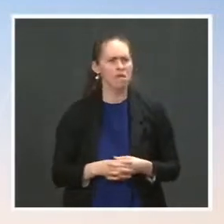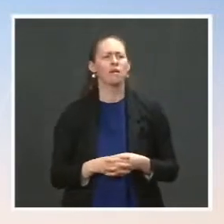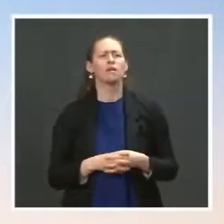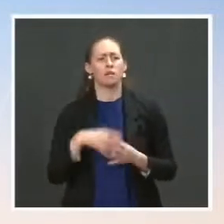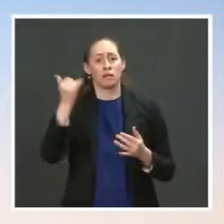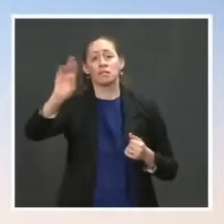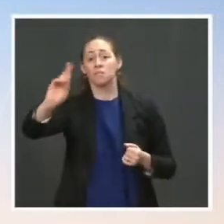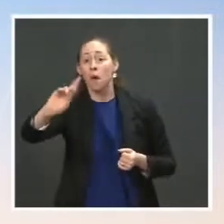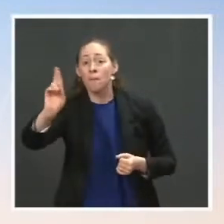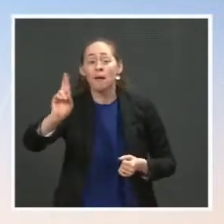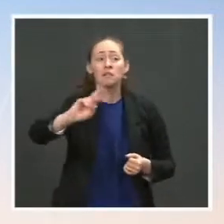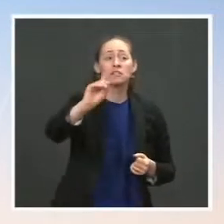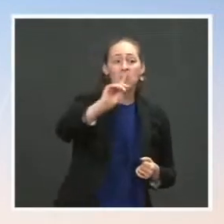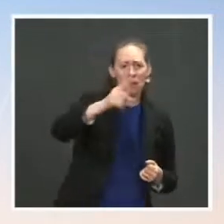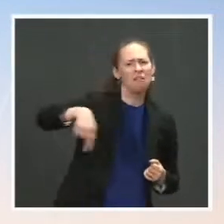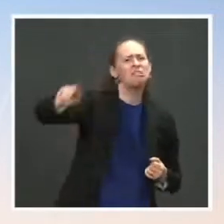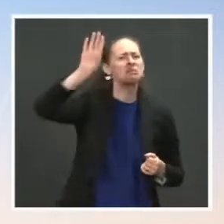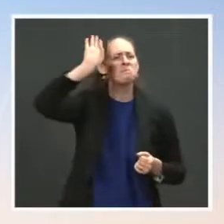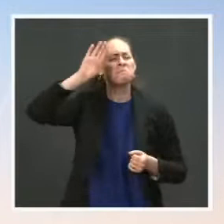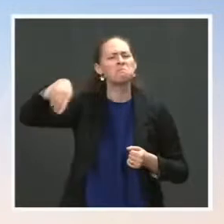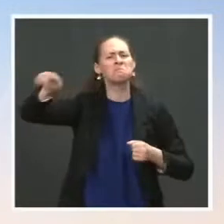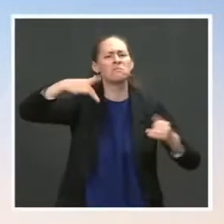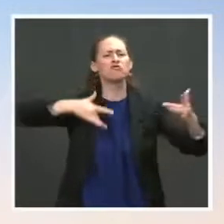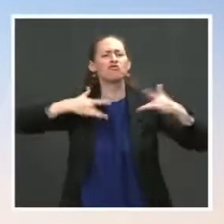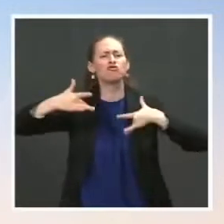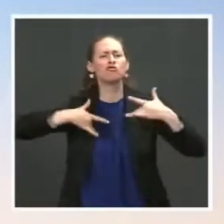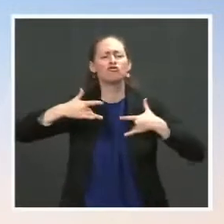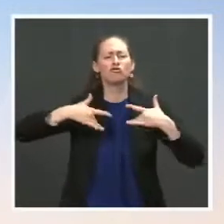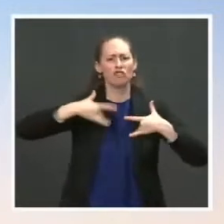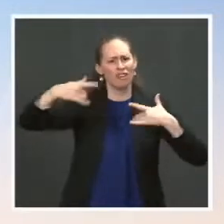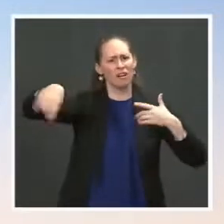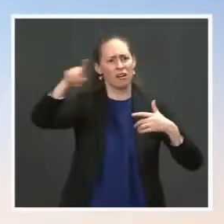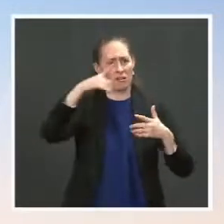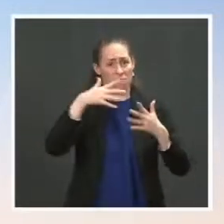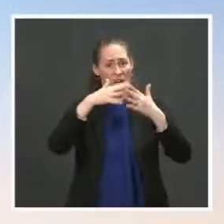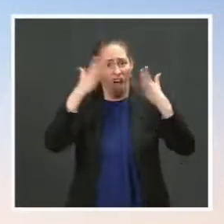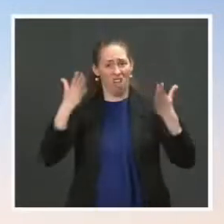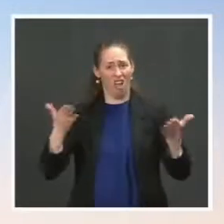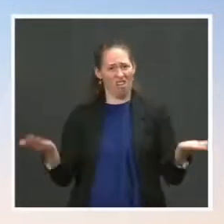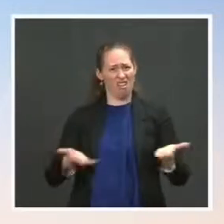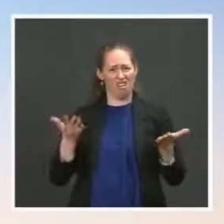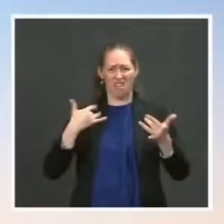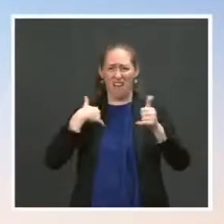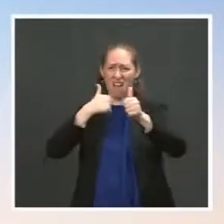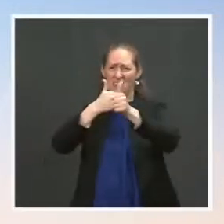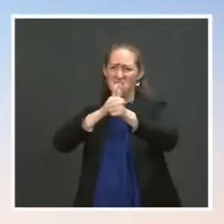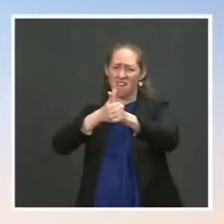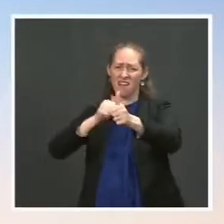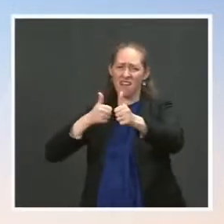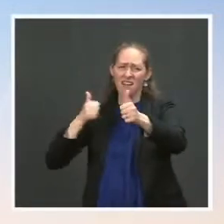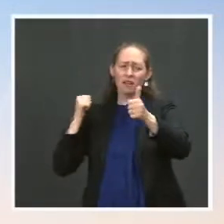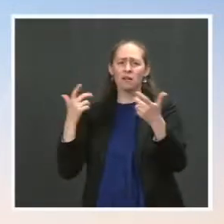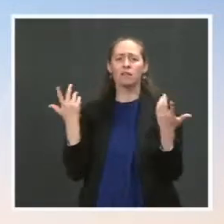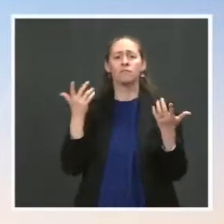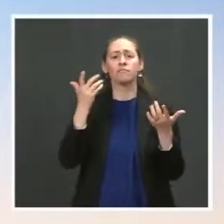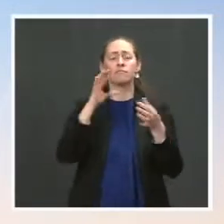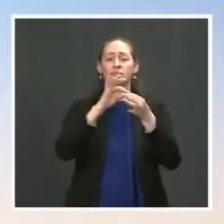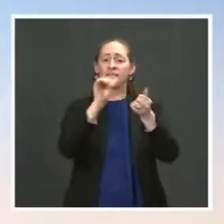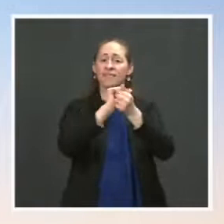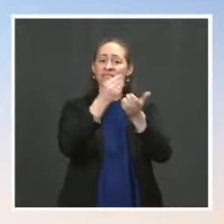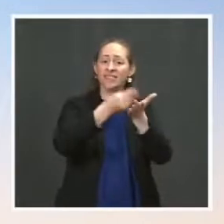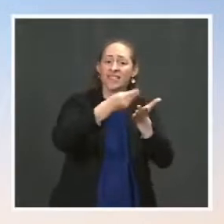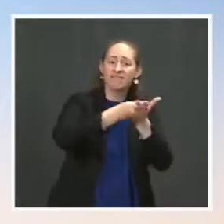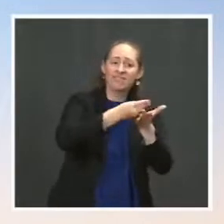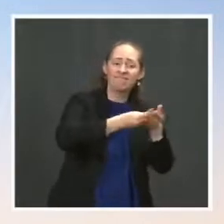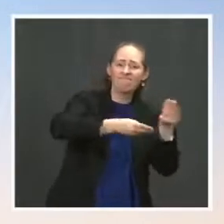expressing concern about whether America is falling behind in any number of strategic and economic dimensions. And